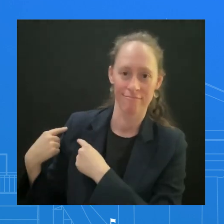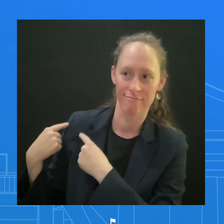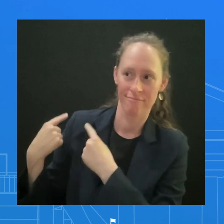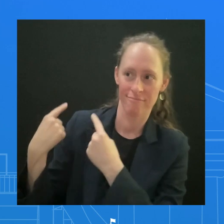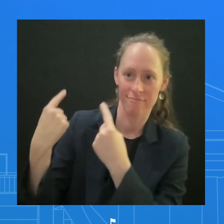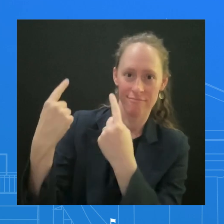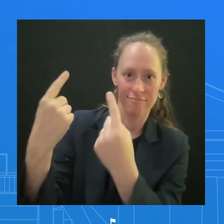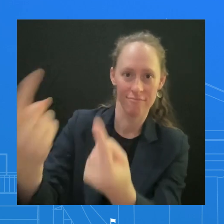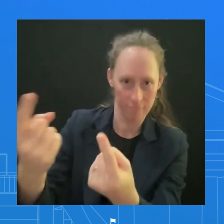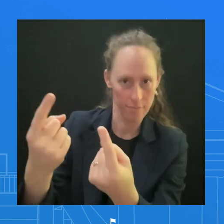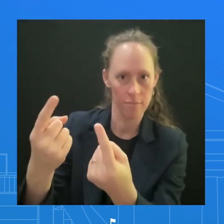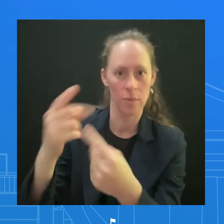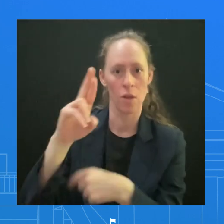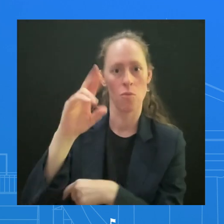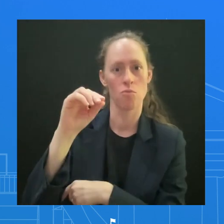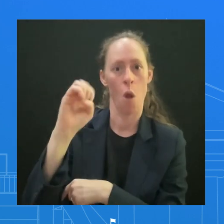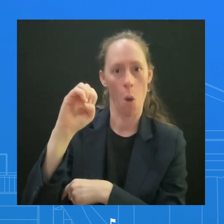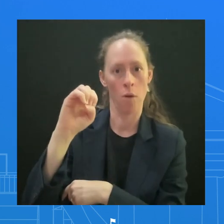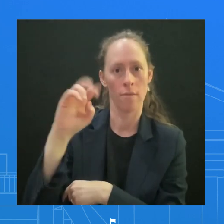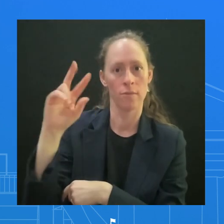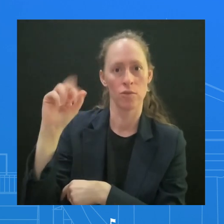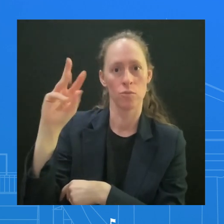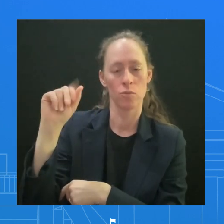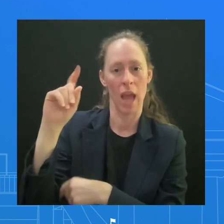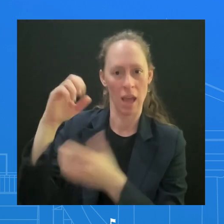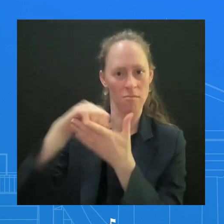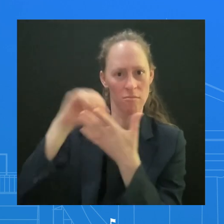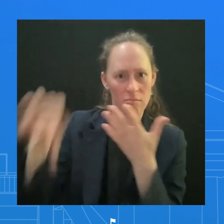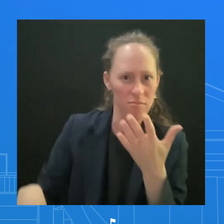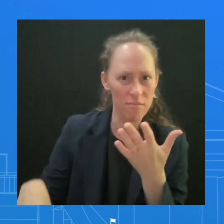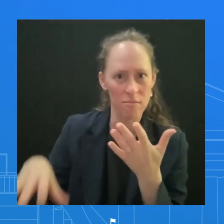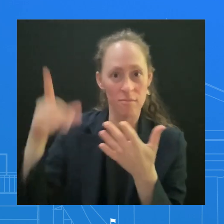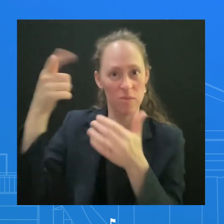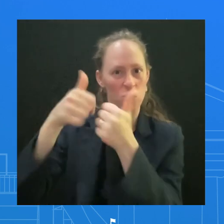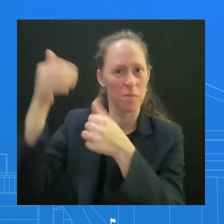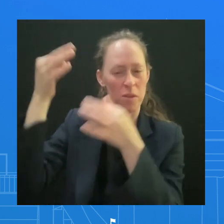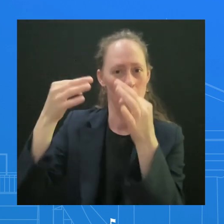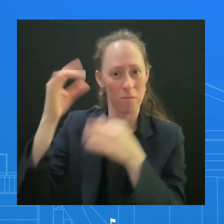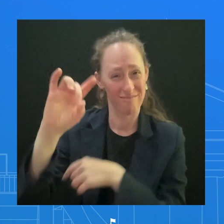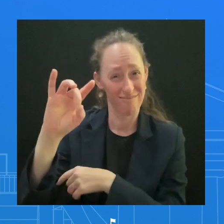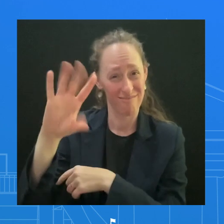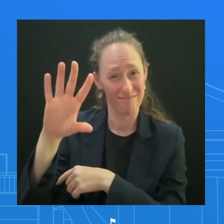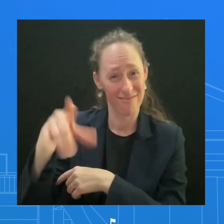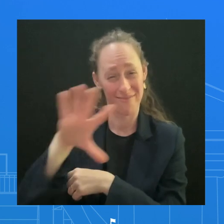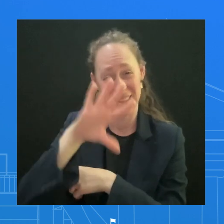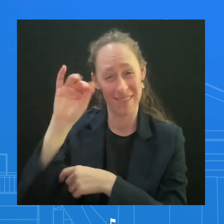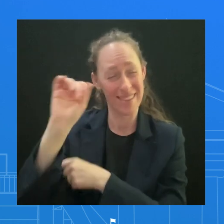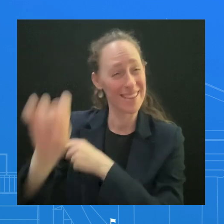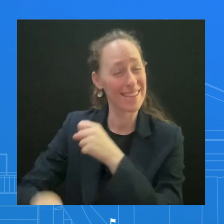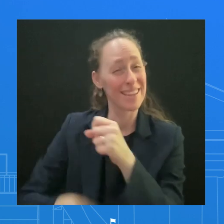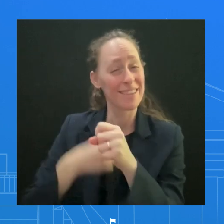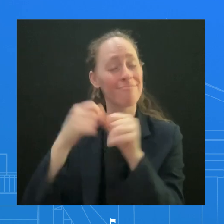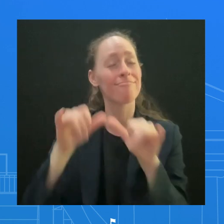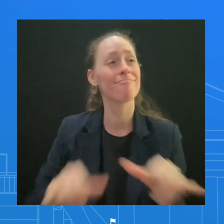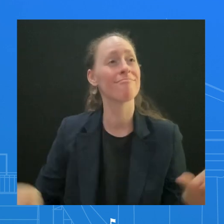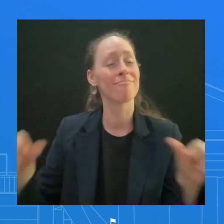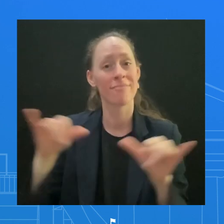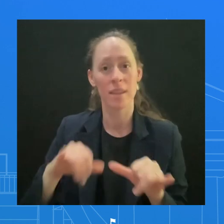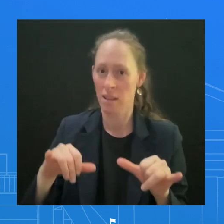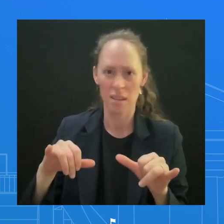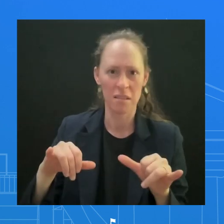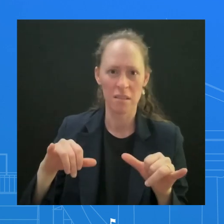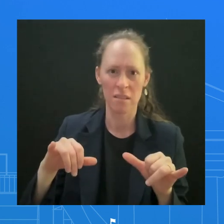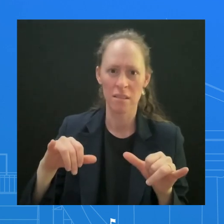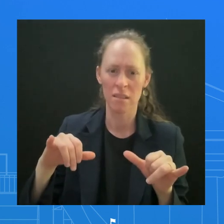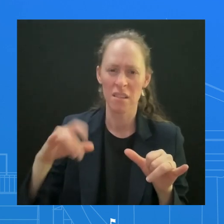had previously recognized for nearly 50 years. That decision opened the floodgates for extreme abortion bans we are